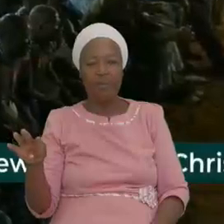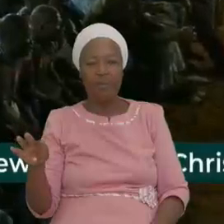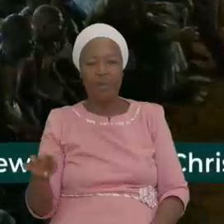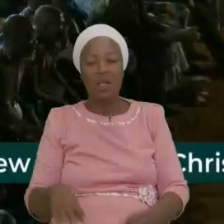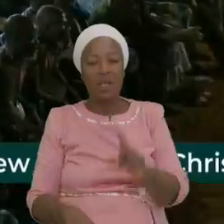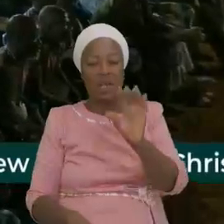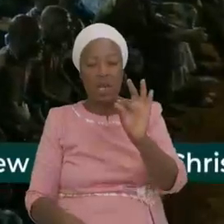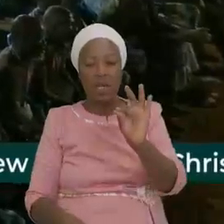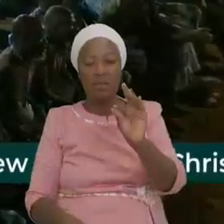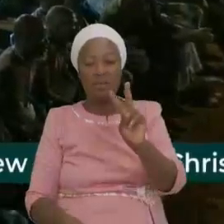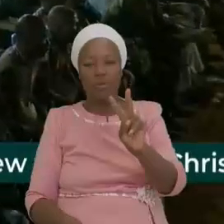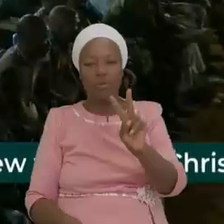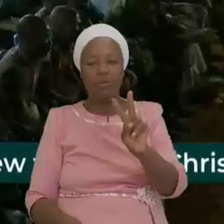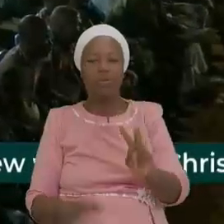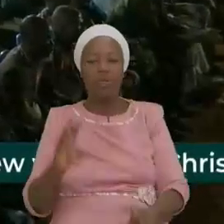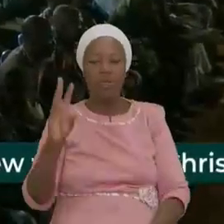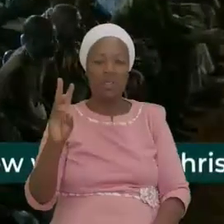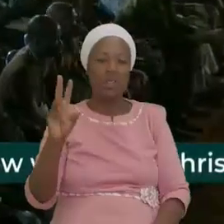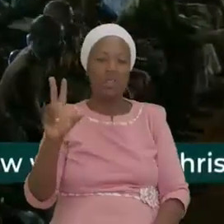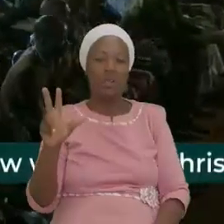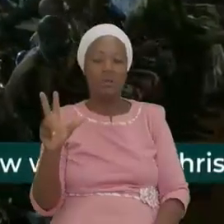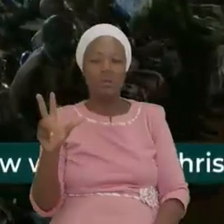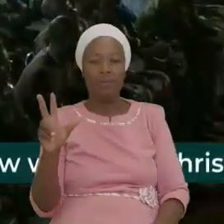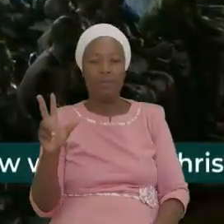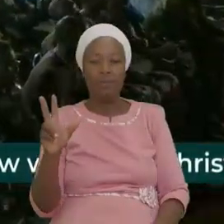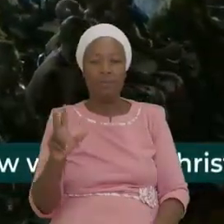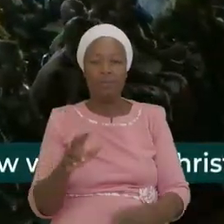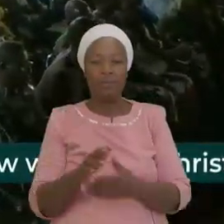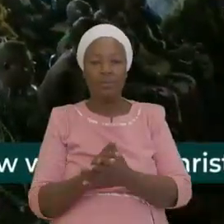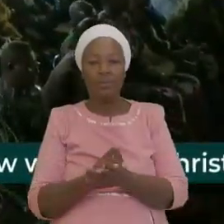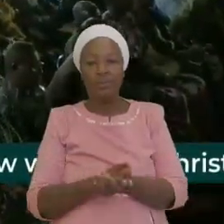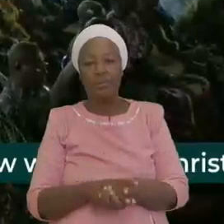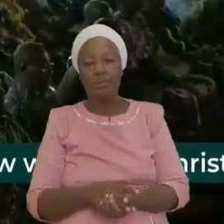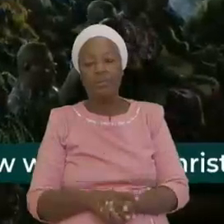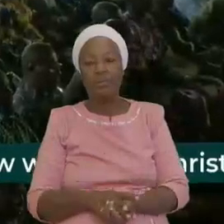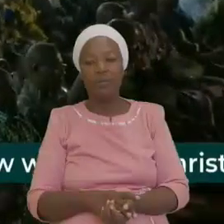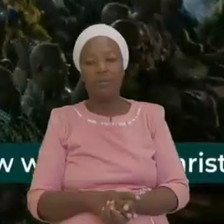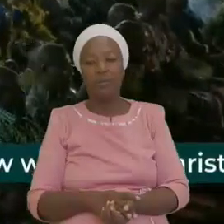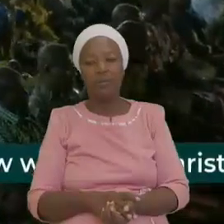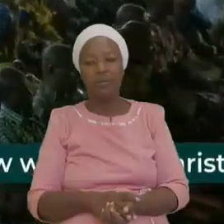+234-915-444-9263.